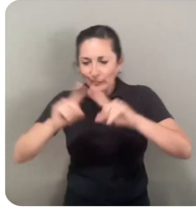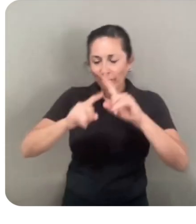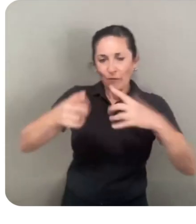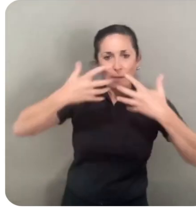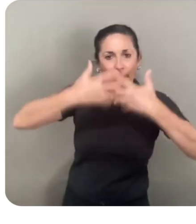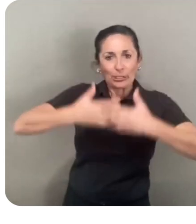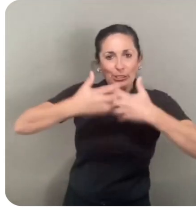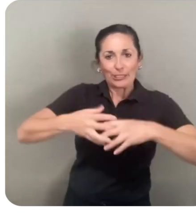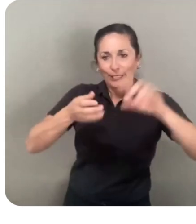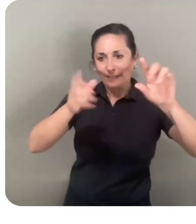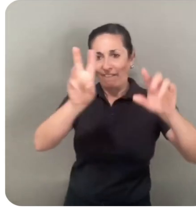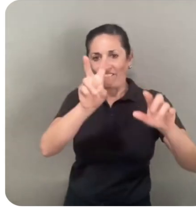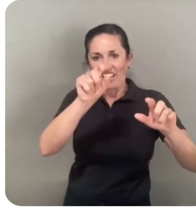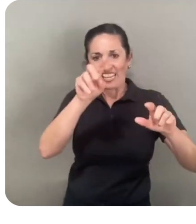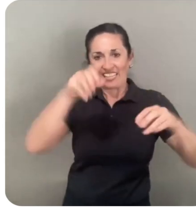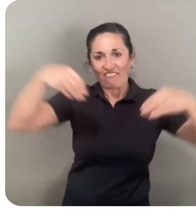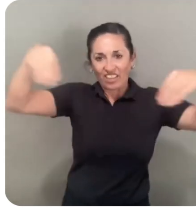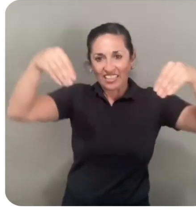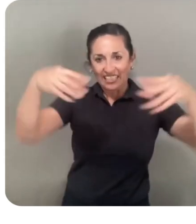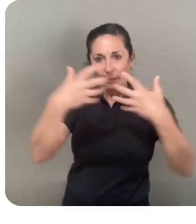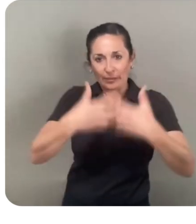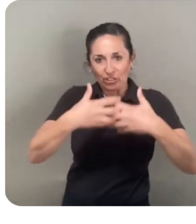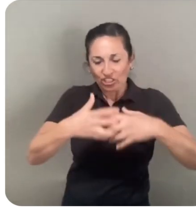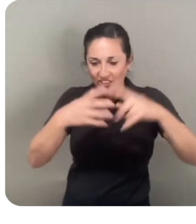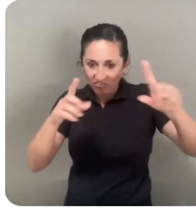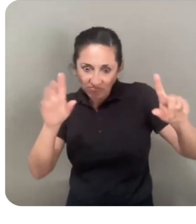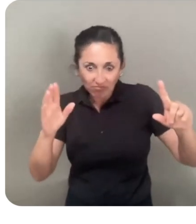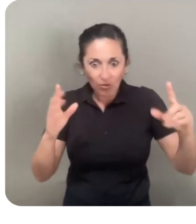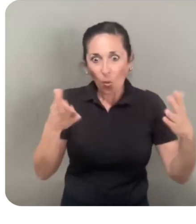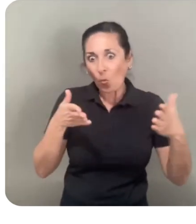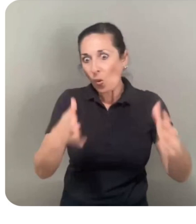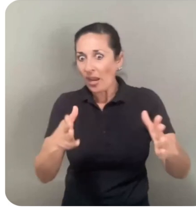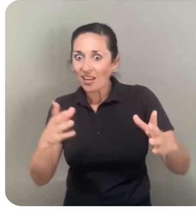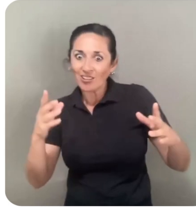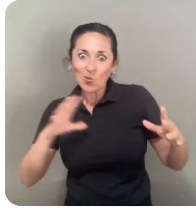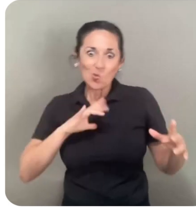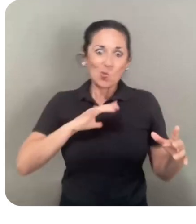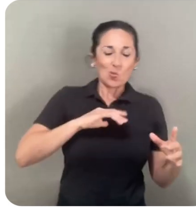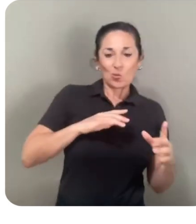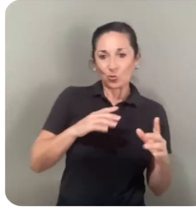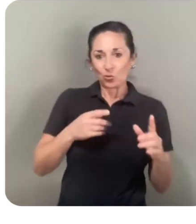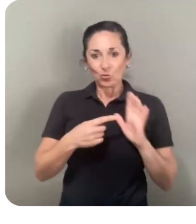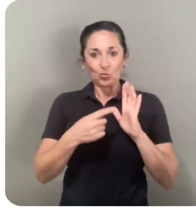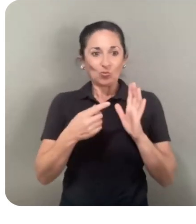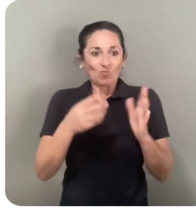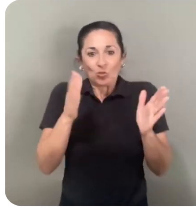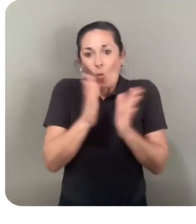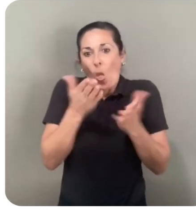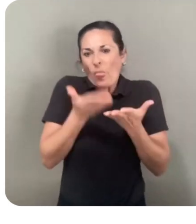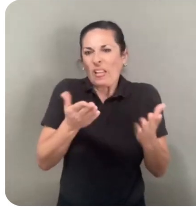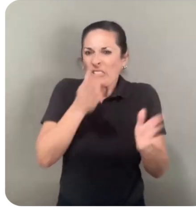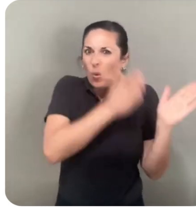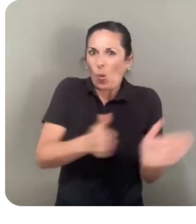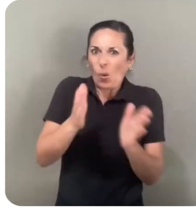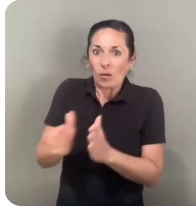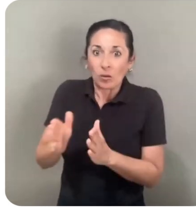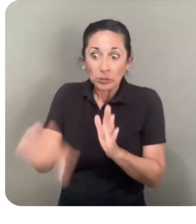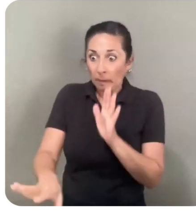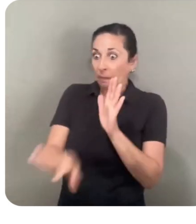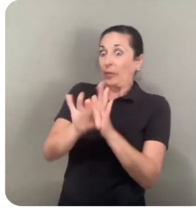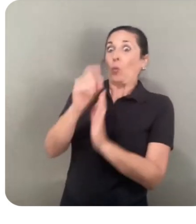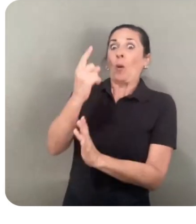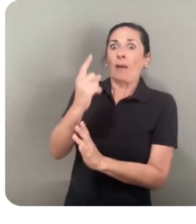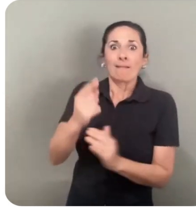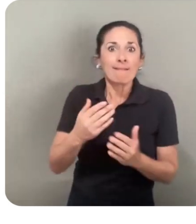concepts as a novel way to keep small things in order. She chose one, and the very